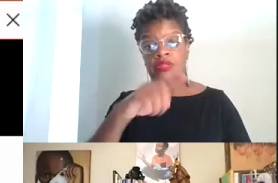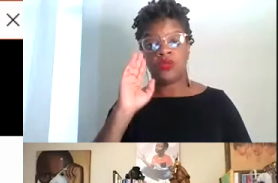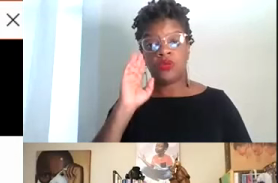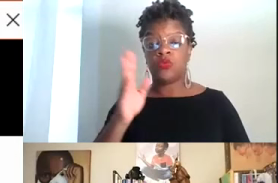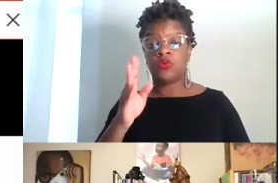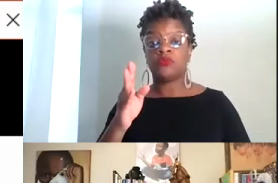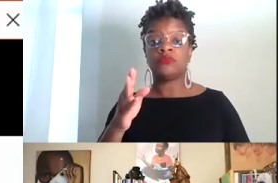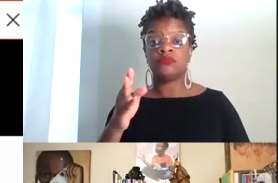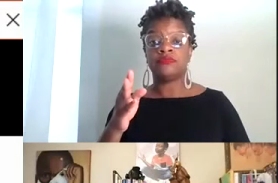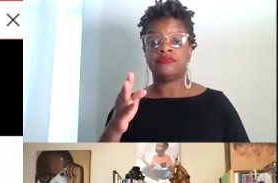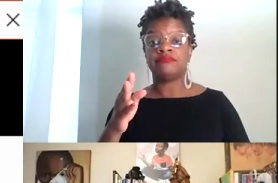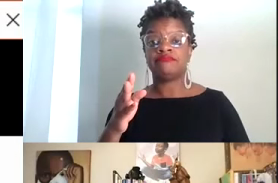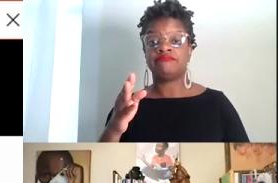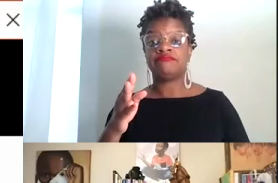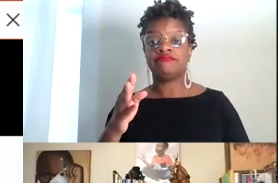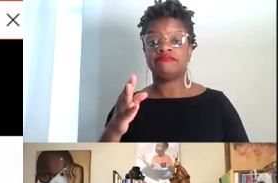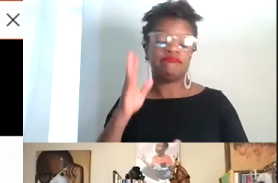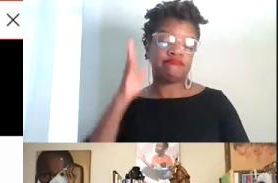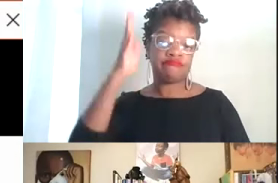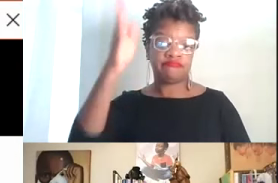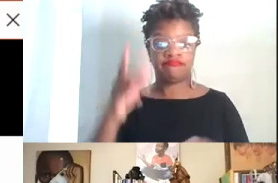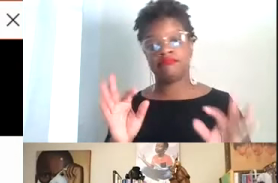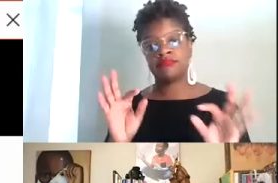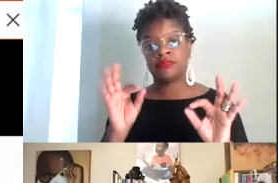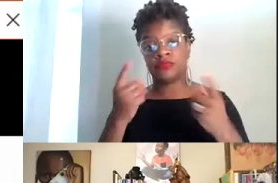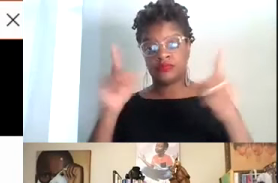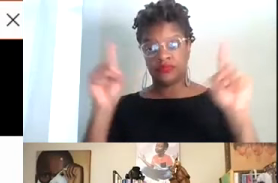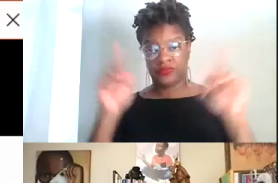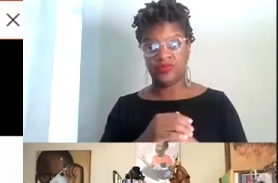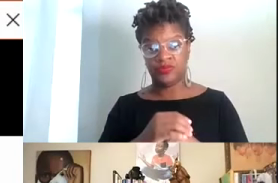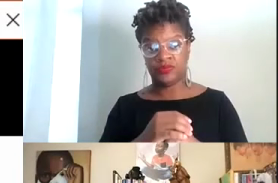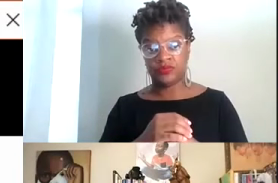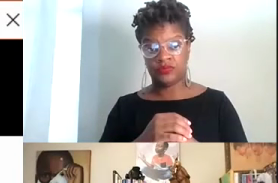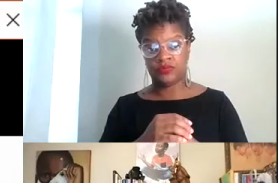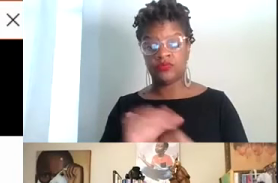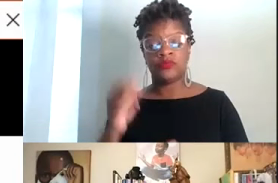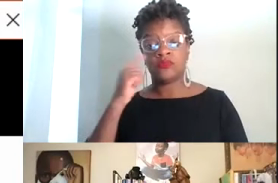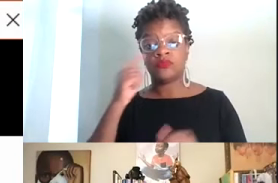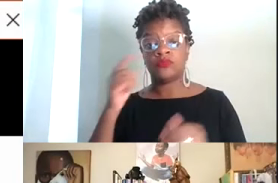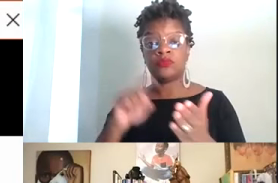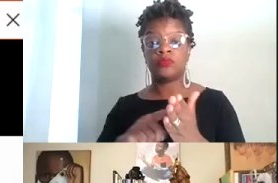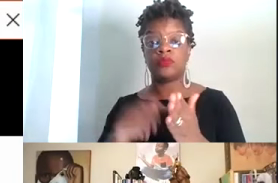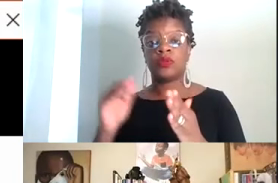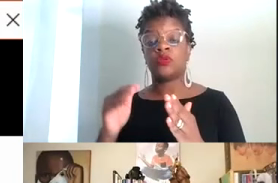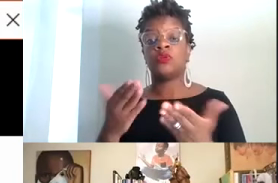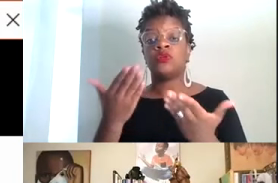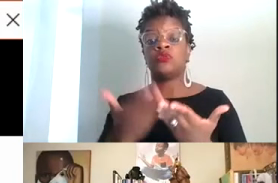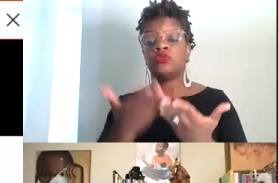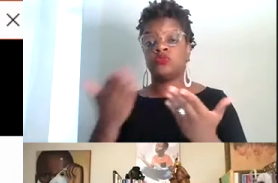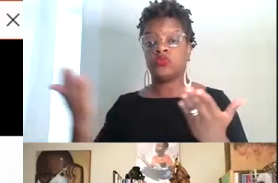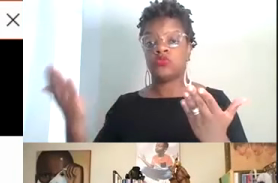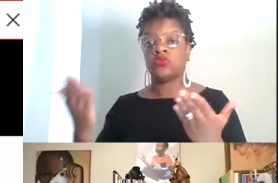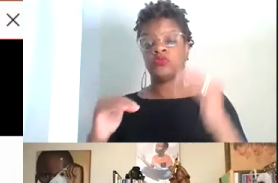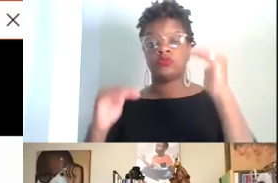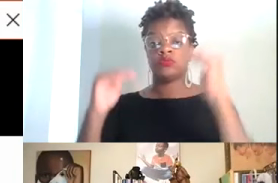better outcomes overall. We also noted that there is an inequitable division of resources, so not all